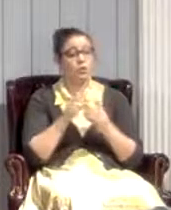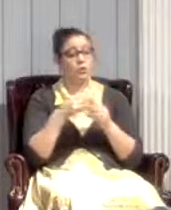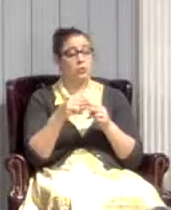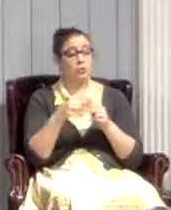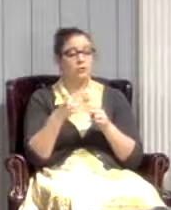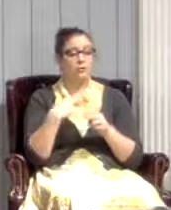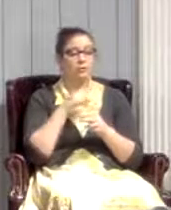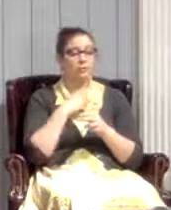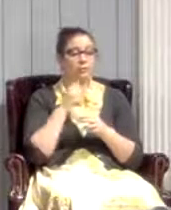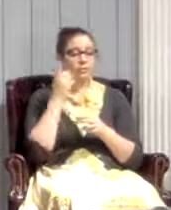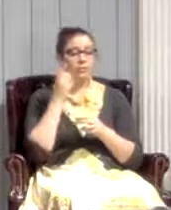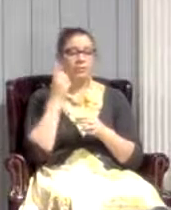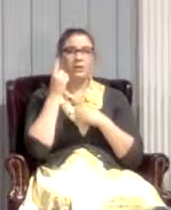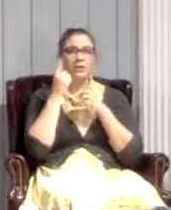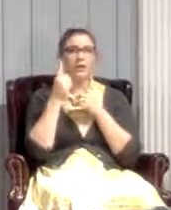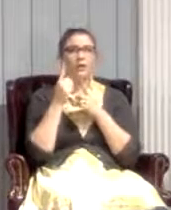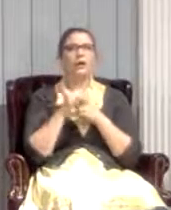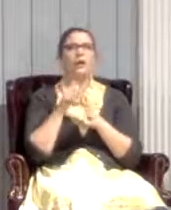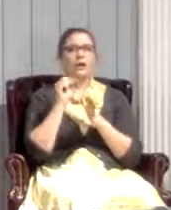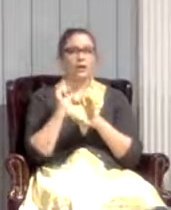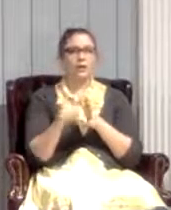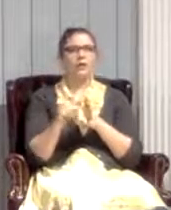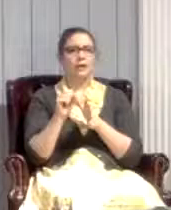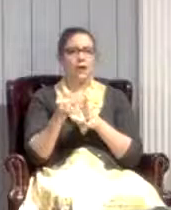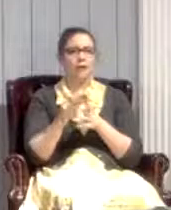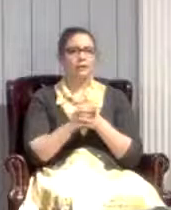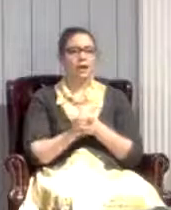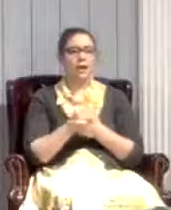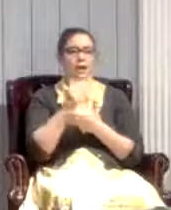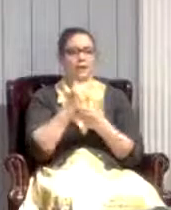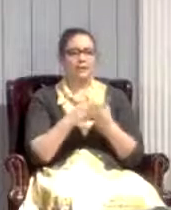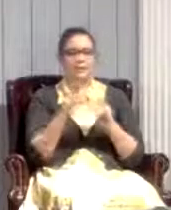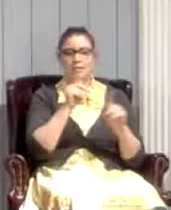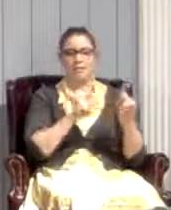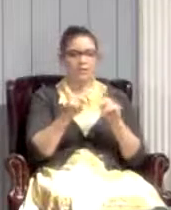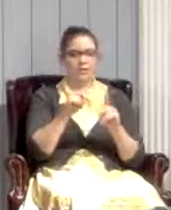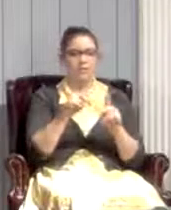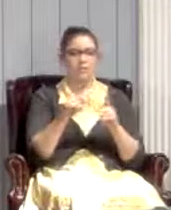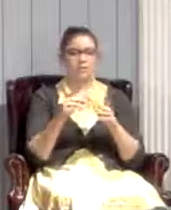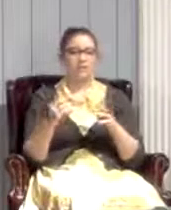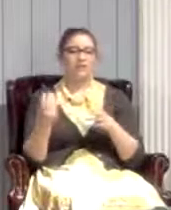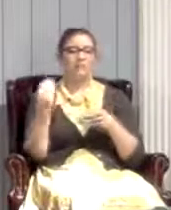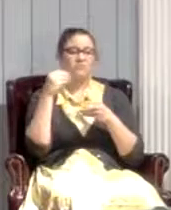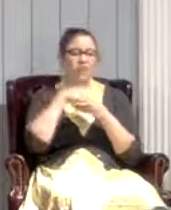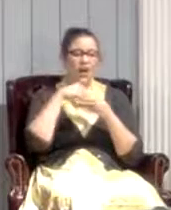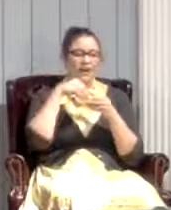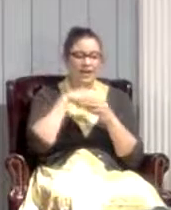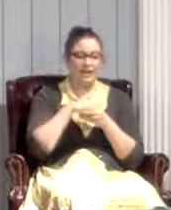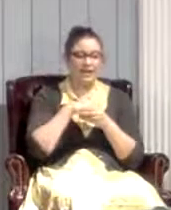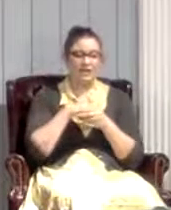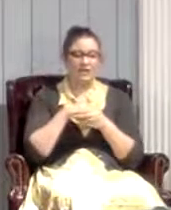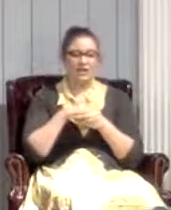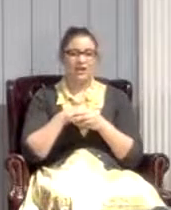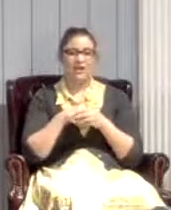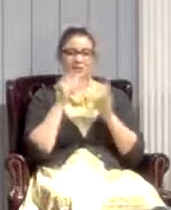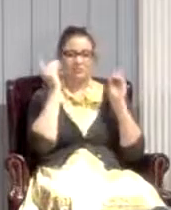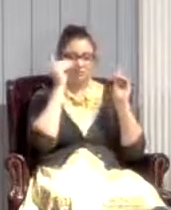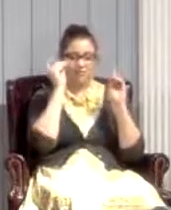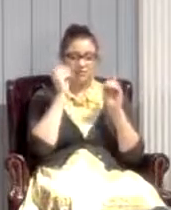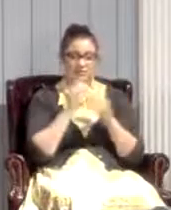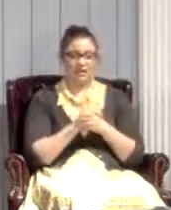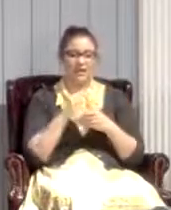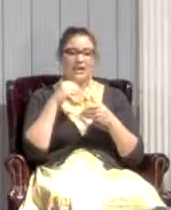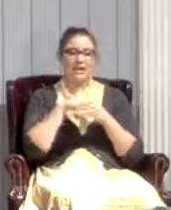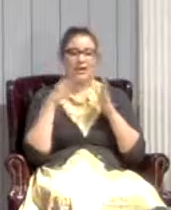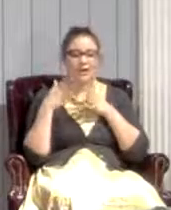And some people get caught into the wind of doctrine because of that. Christians who refuse